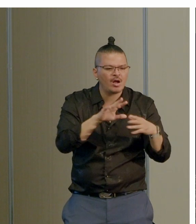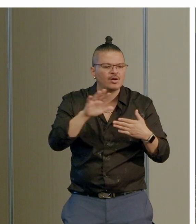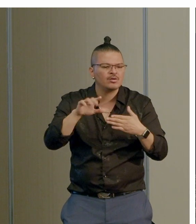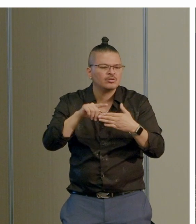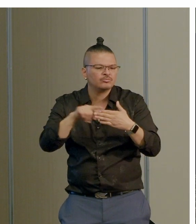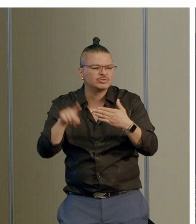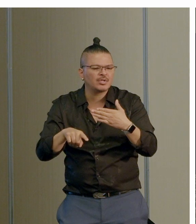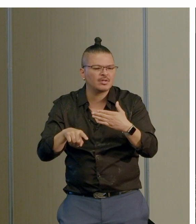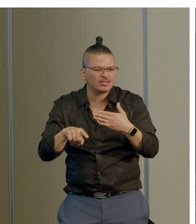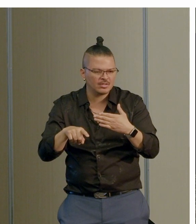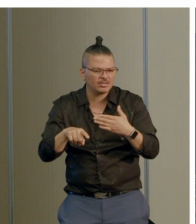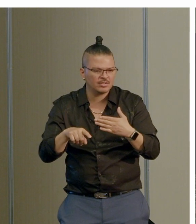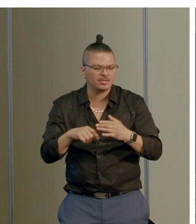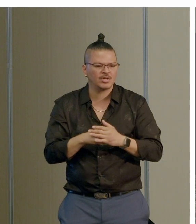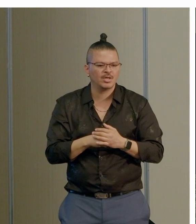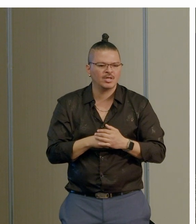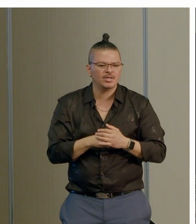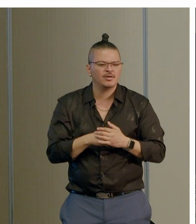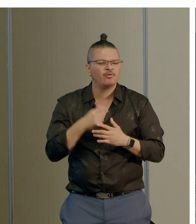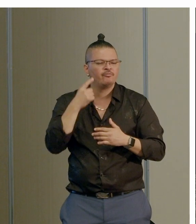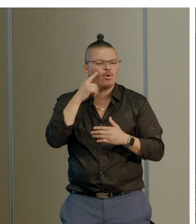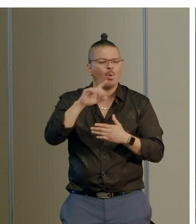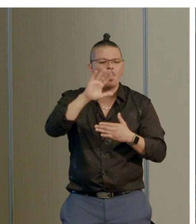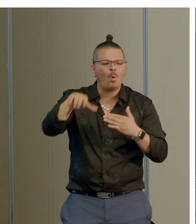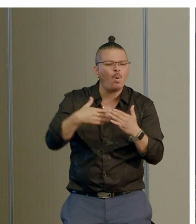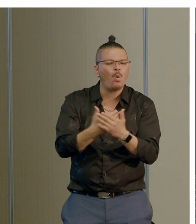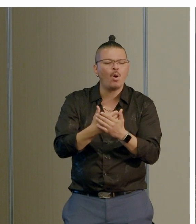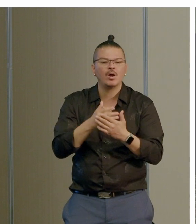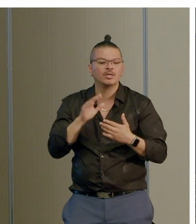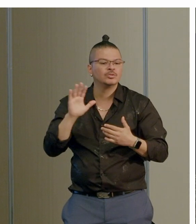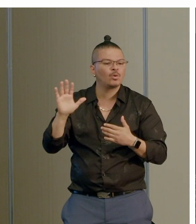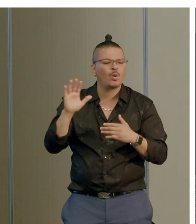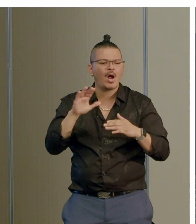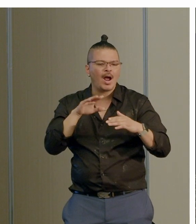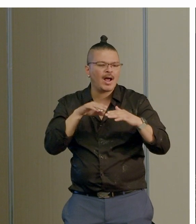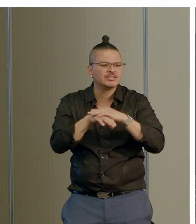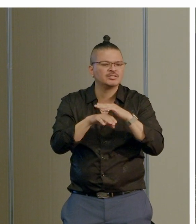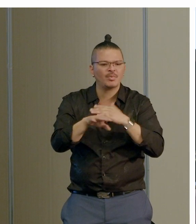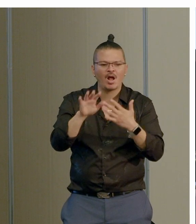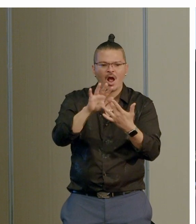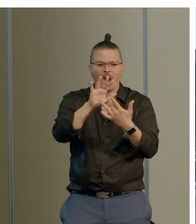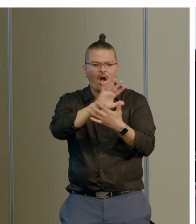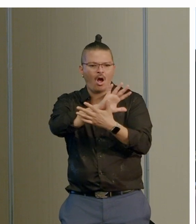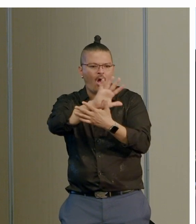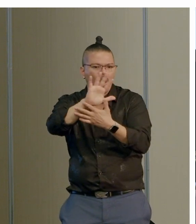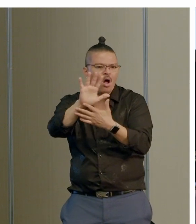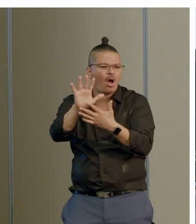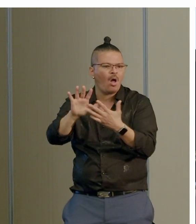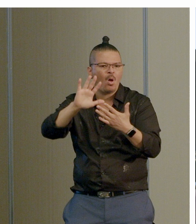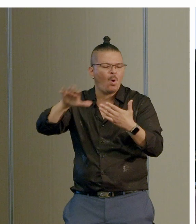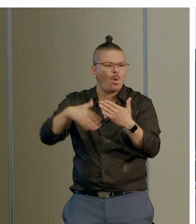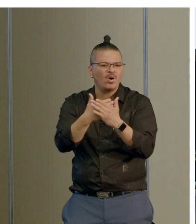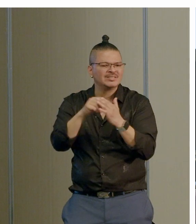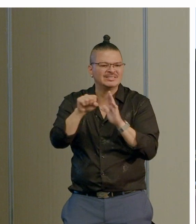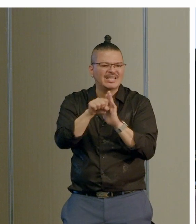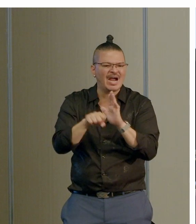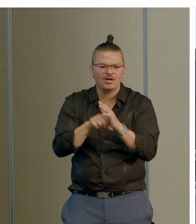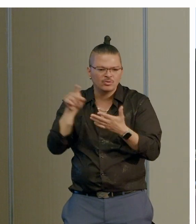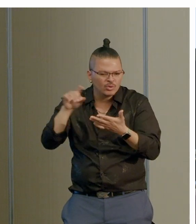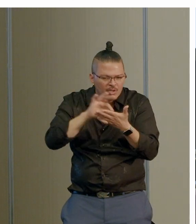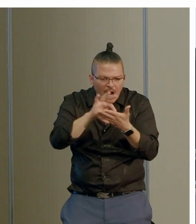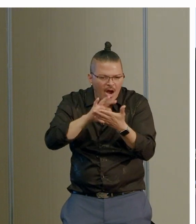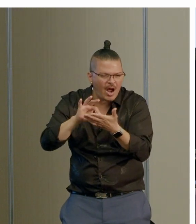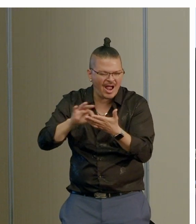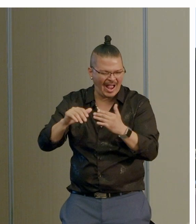of your accessibility efforts across your state? Great question. And we are